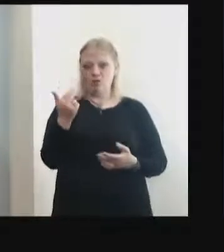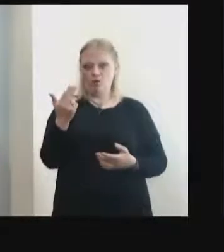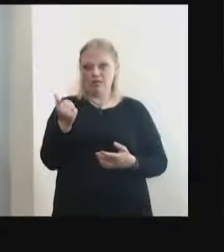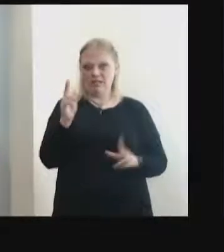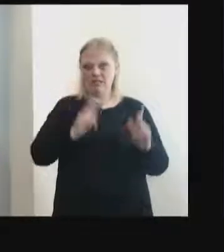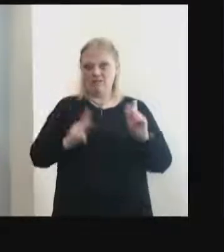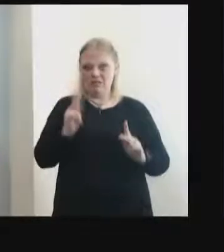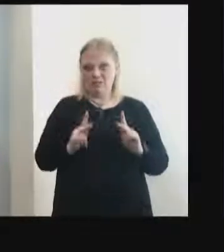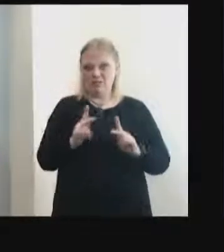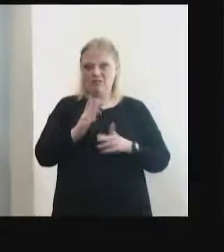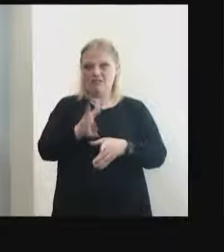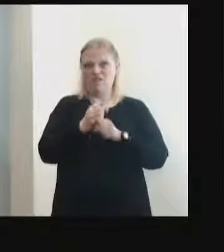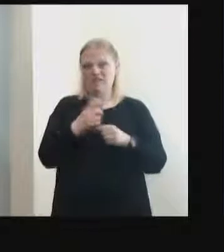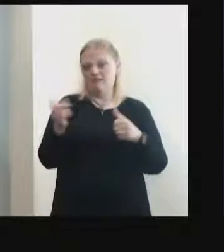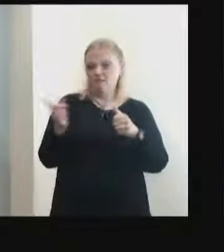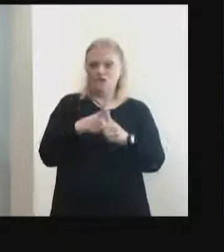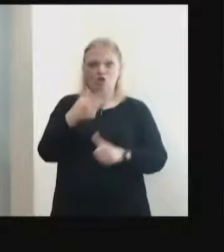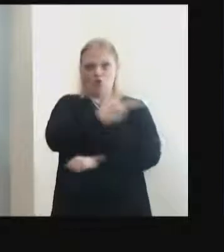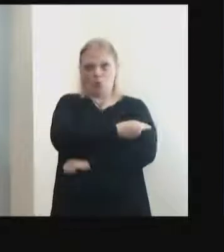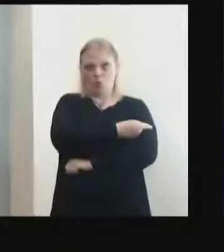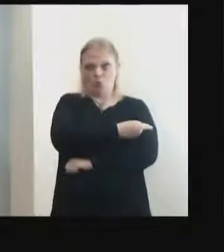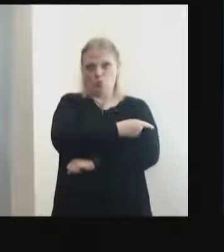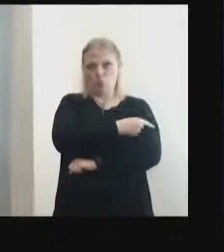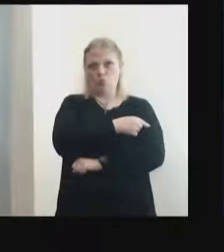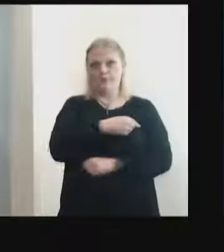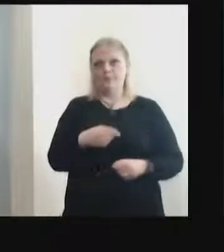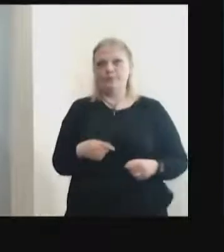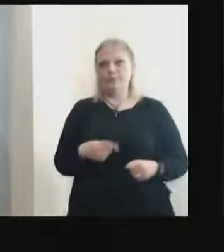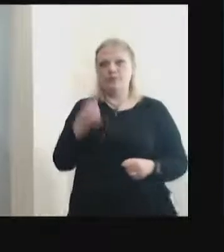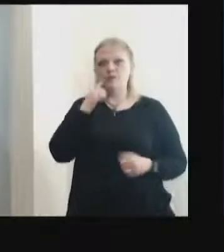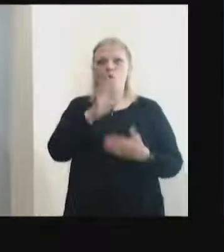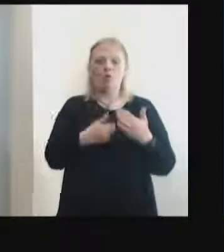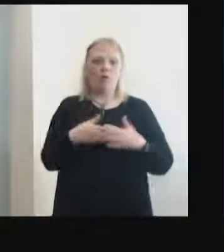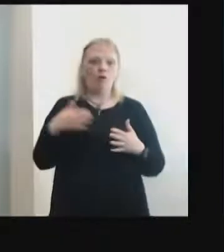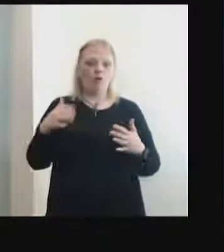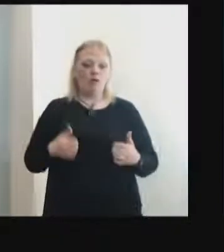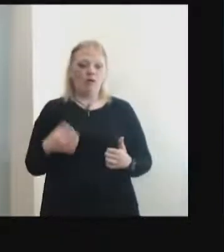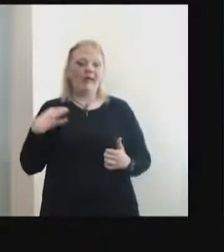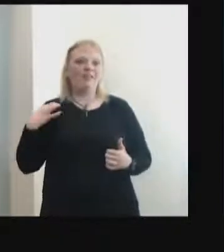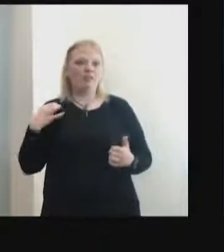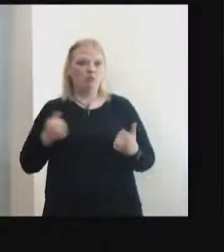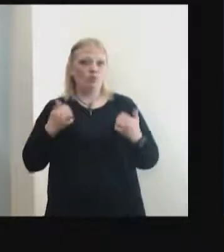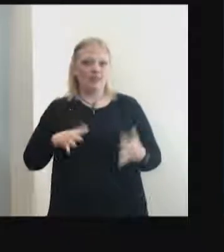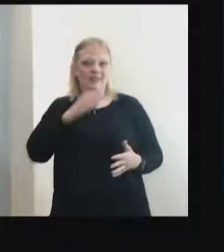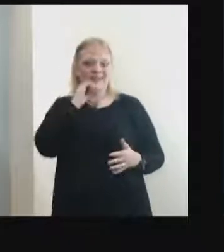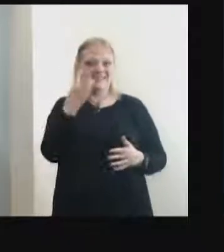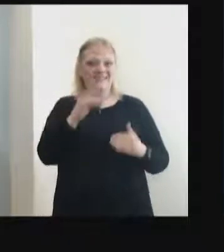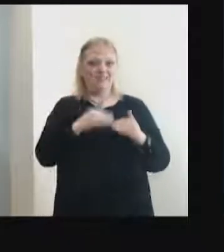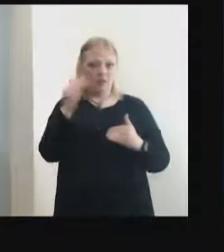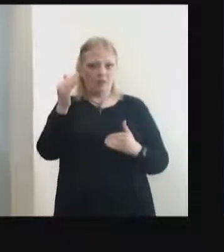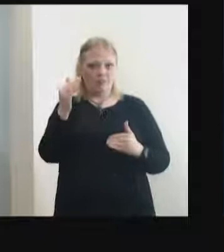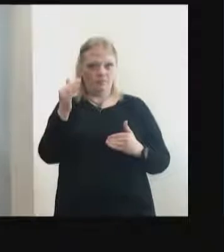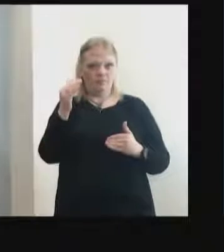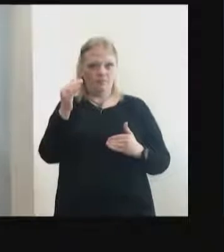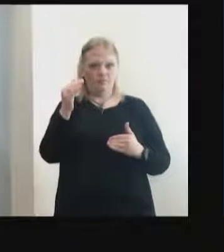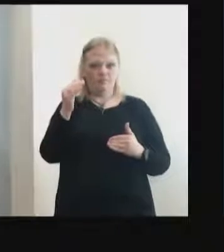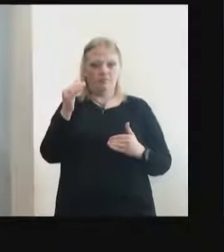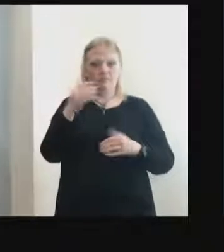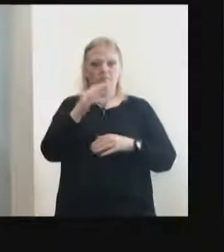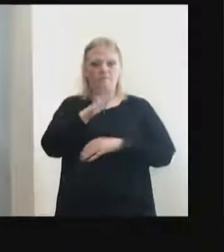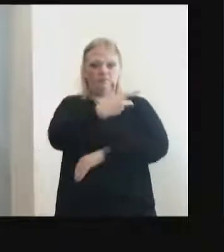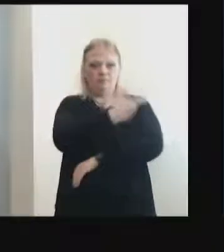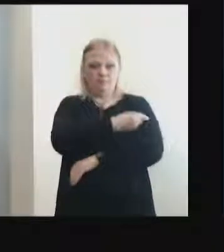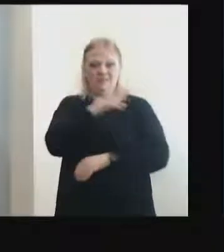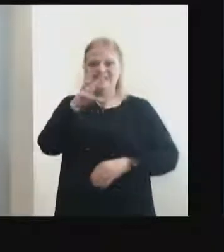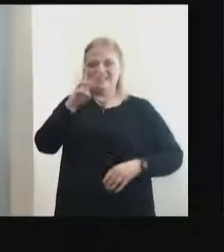450,913 people have received their first dose. And among all eligible residents 16 and up, we've vaccinated